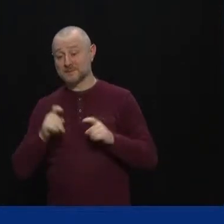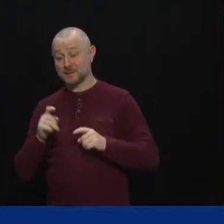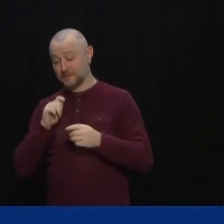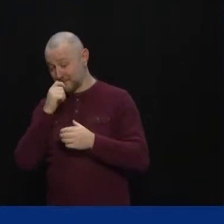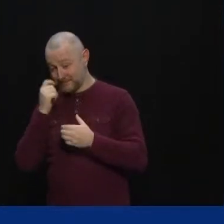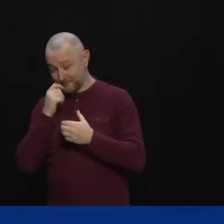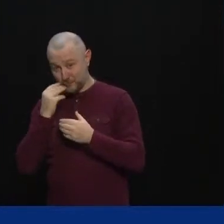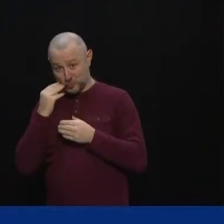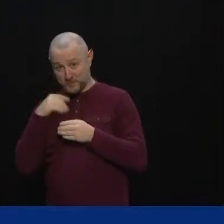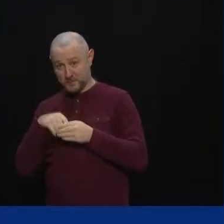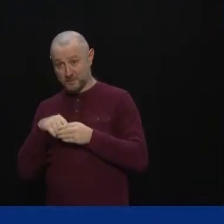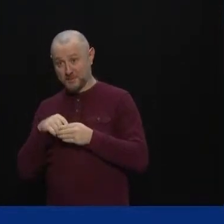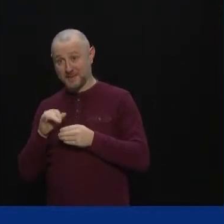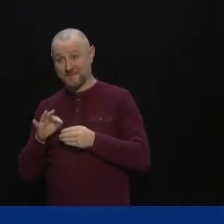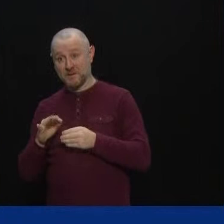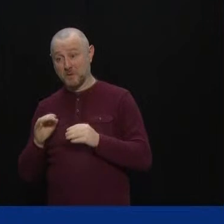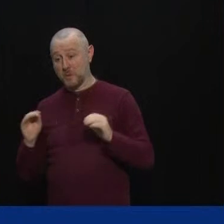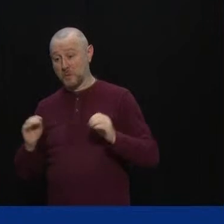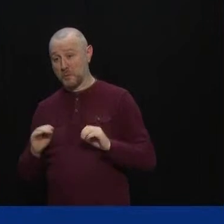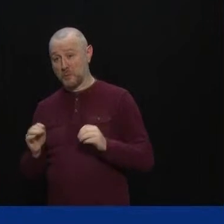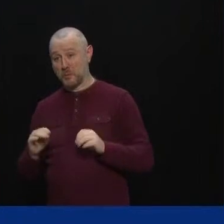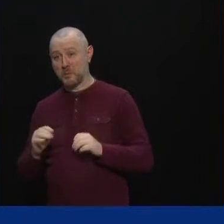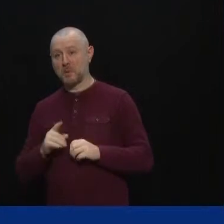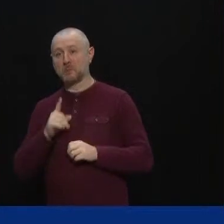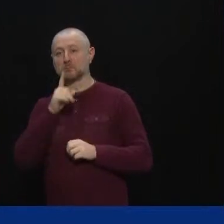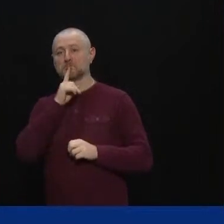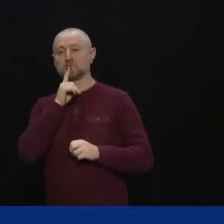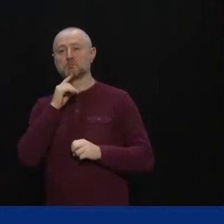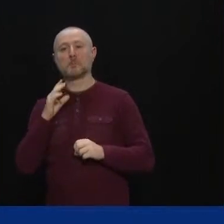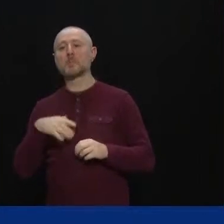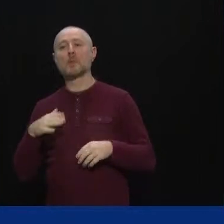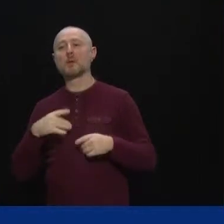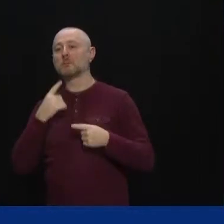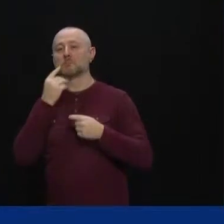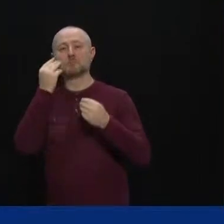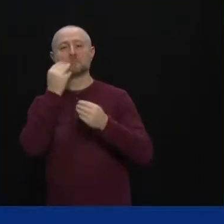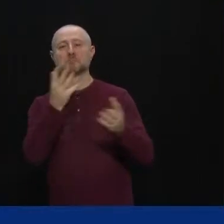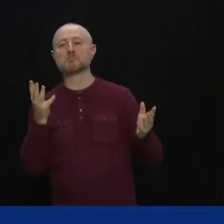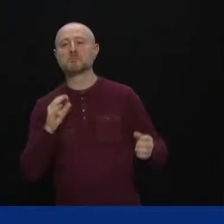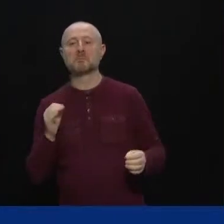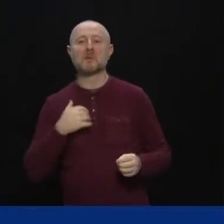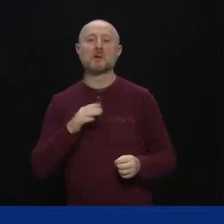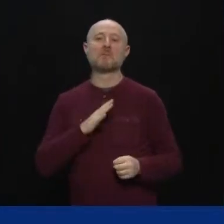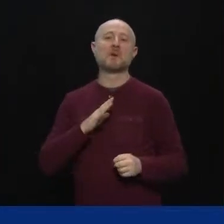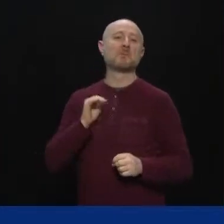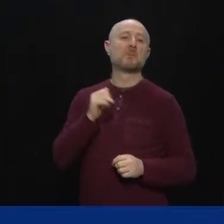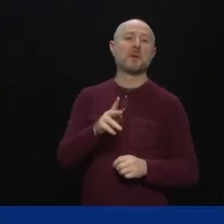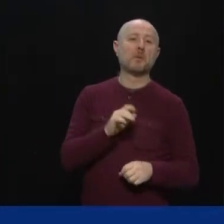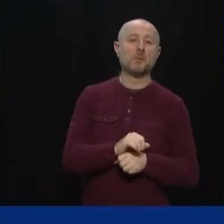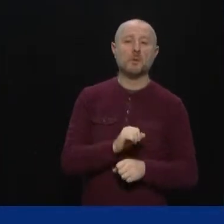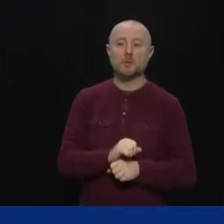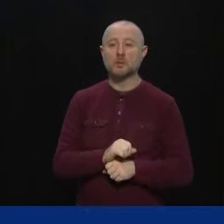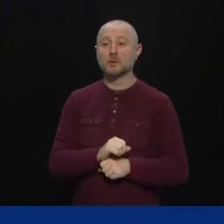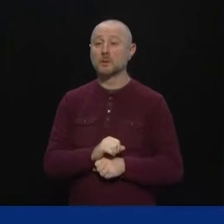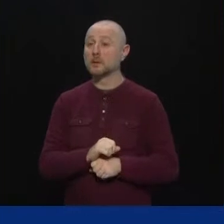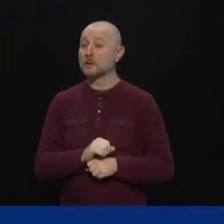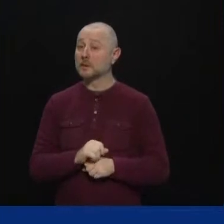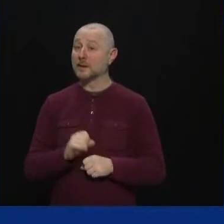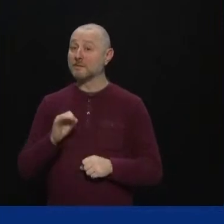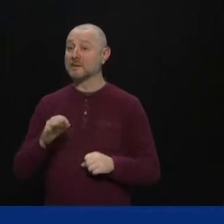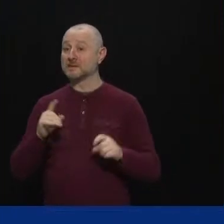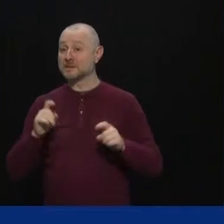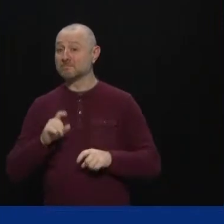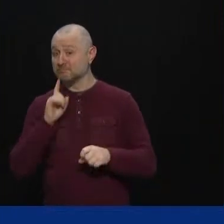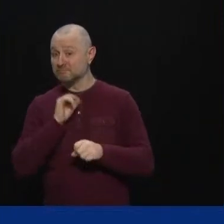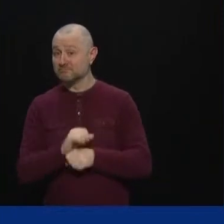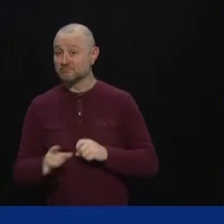and they test negative, they're keeping that information themselves. Like, okay, fine, I'm good, I'm going back to work, I'm going back to school. And the ones who test positive at